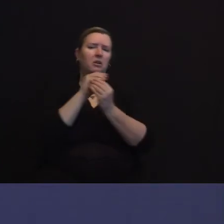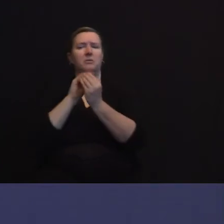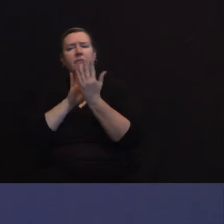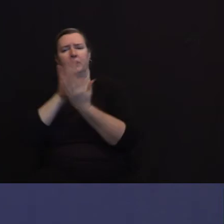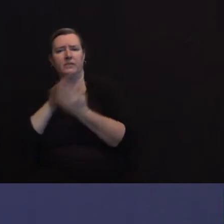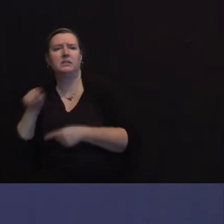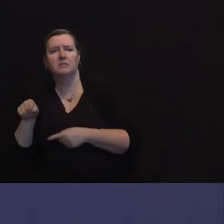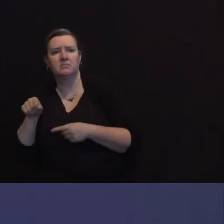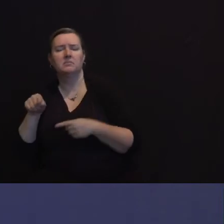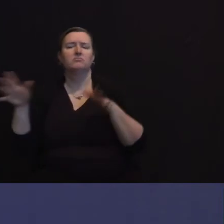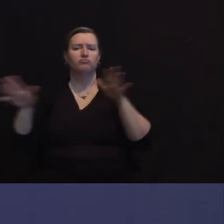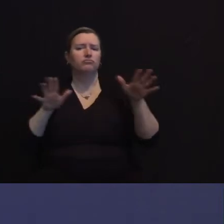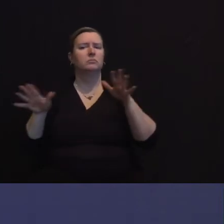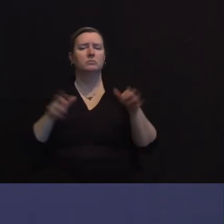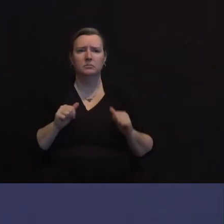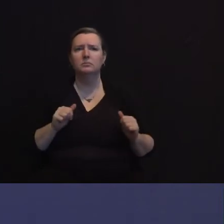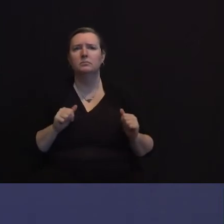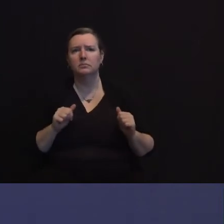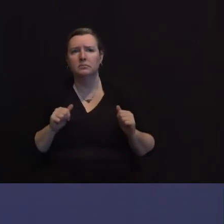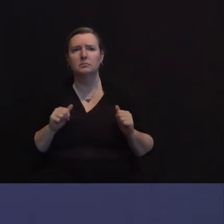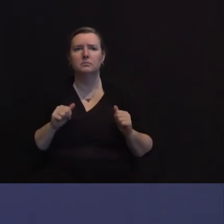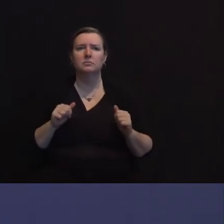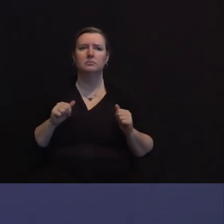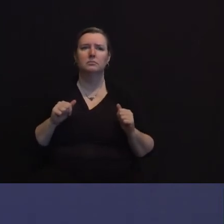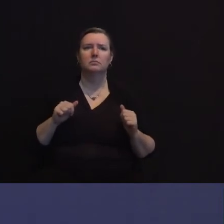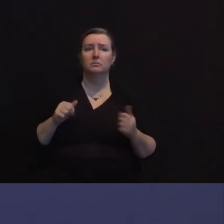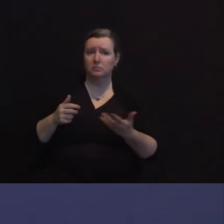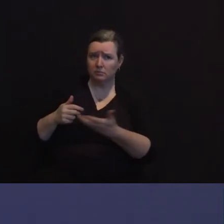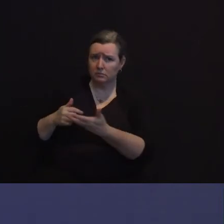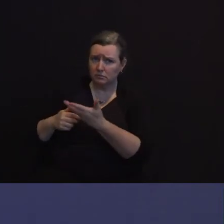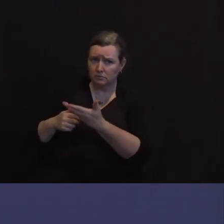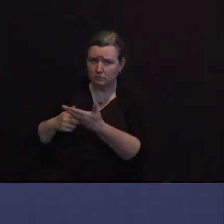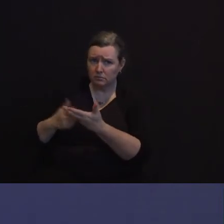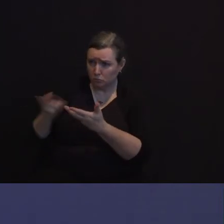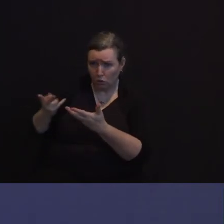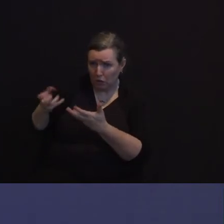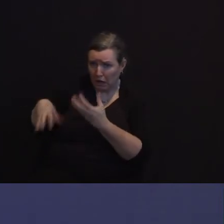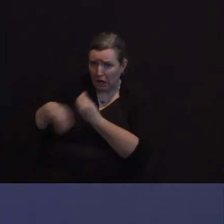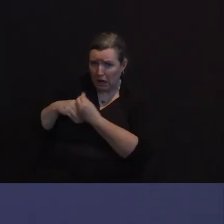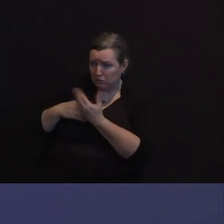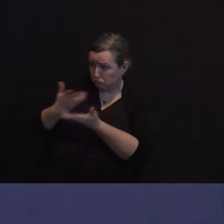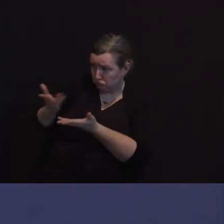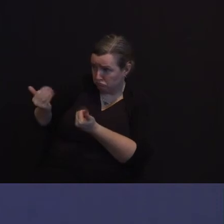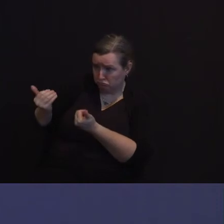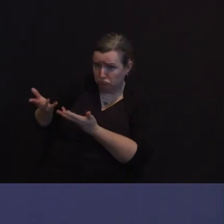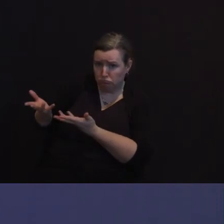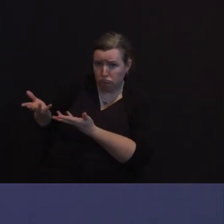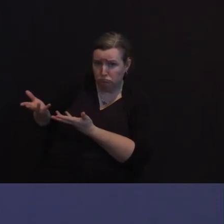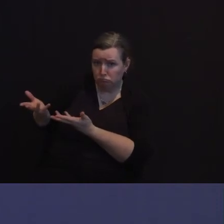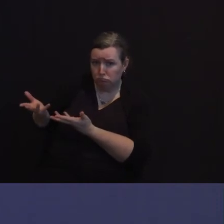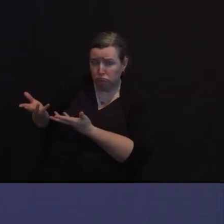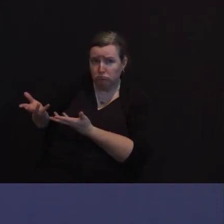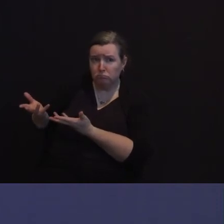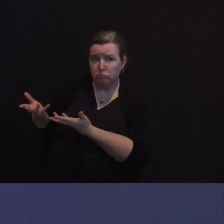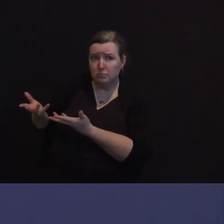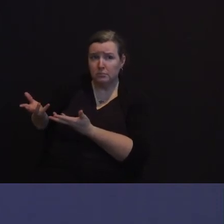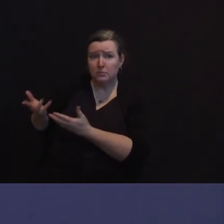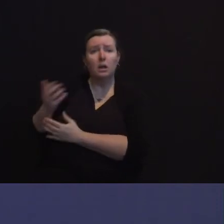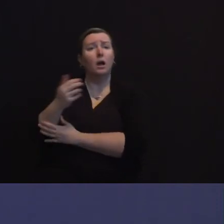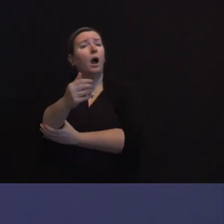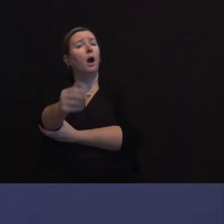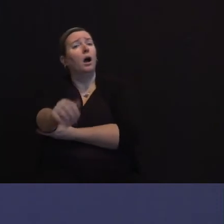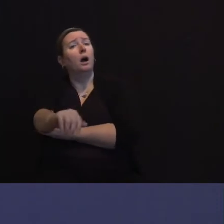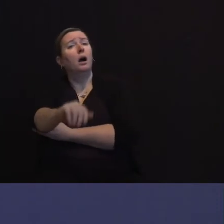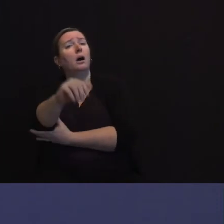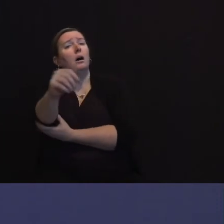you or Eddie have on that point, which was a good one. Yes, we want you to be on day 21 for one of the vaccines,